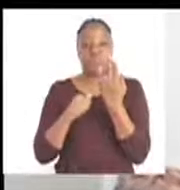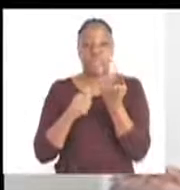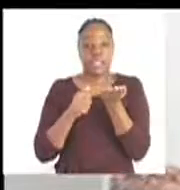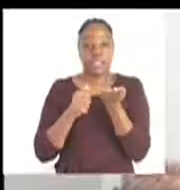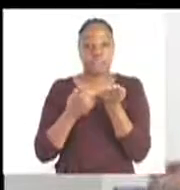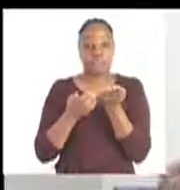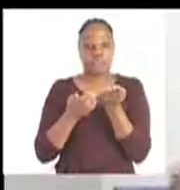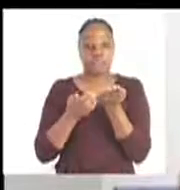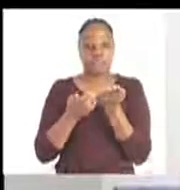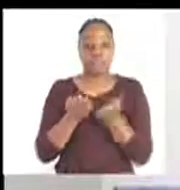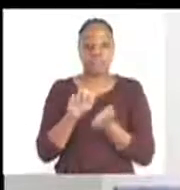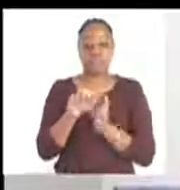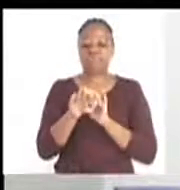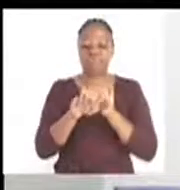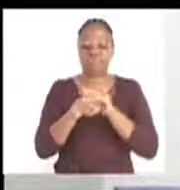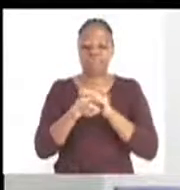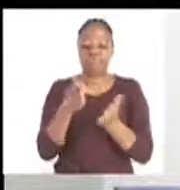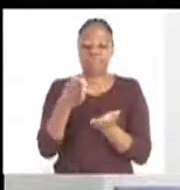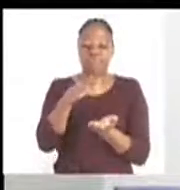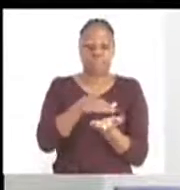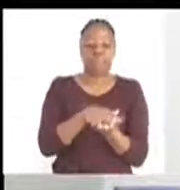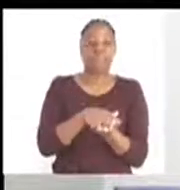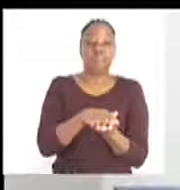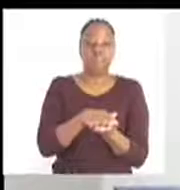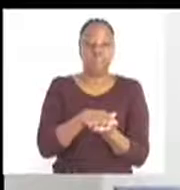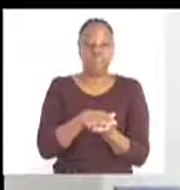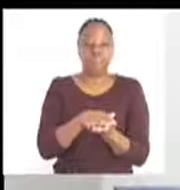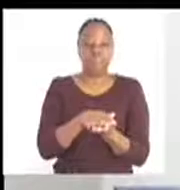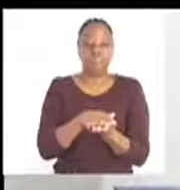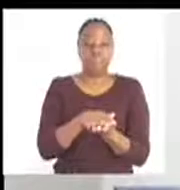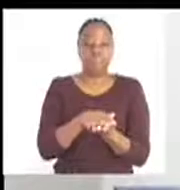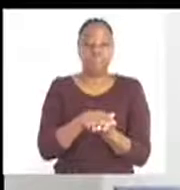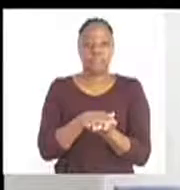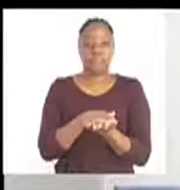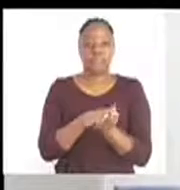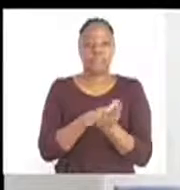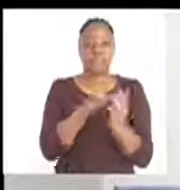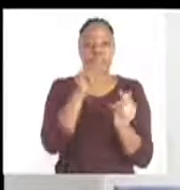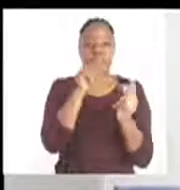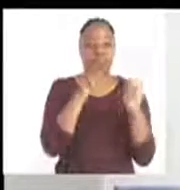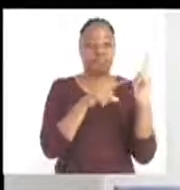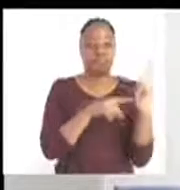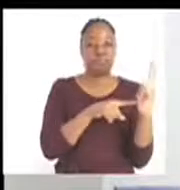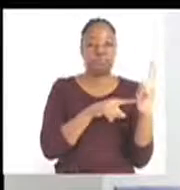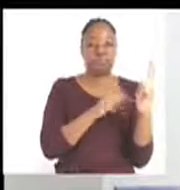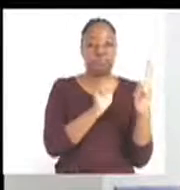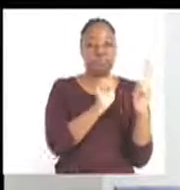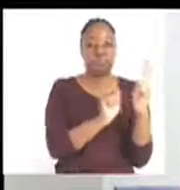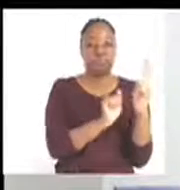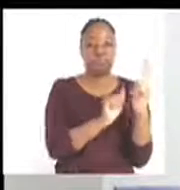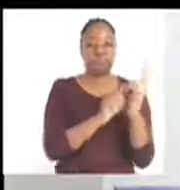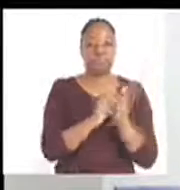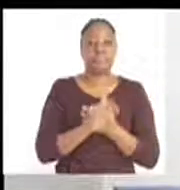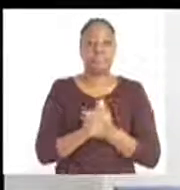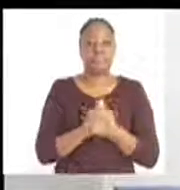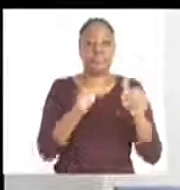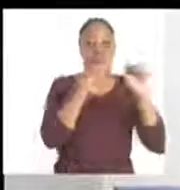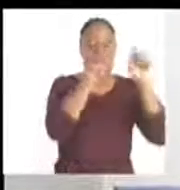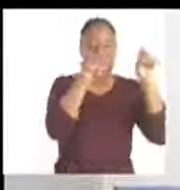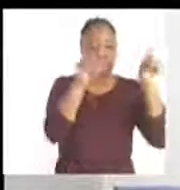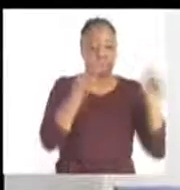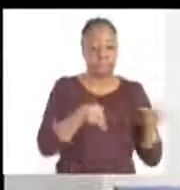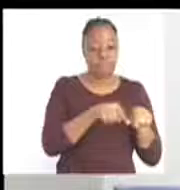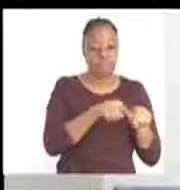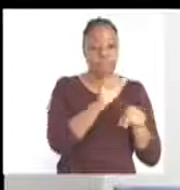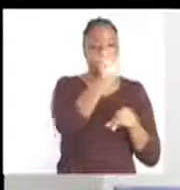cards face down. My friend here is going to be player A, which means that this is his board,